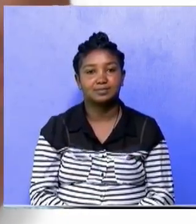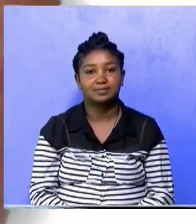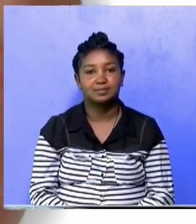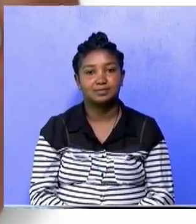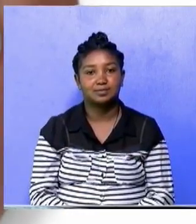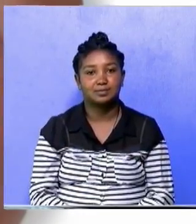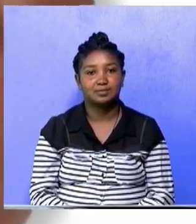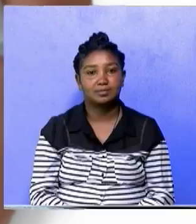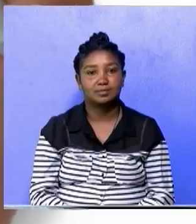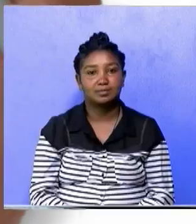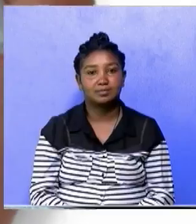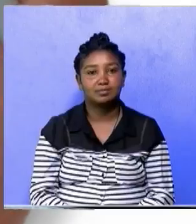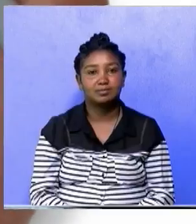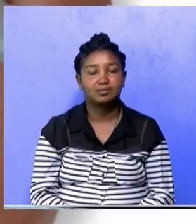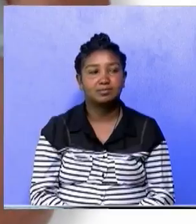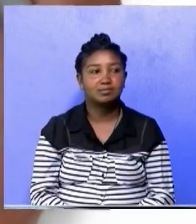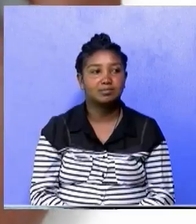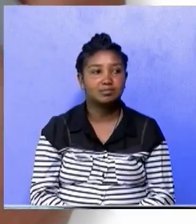at school.